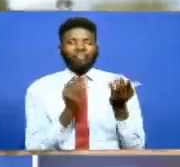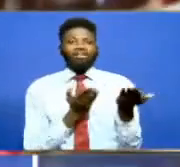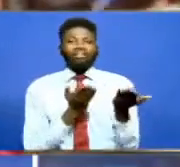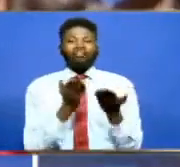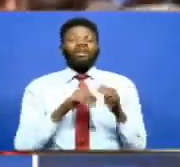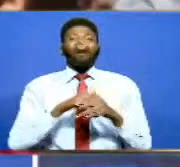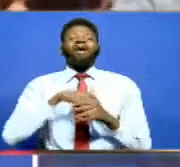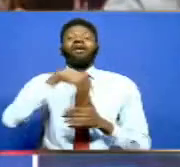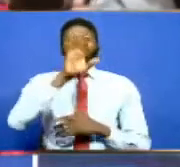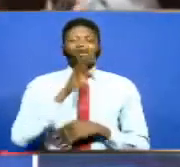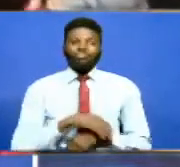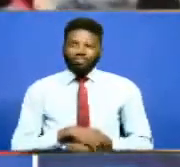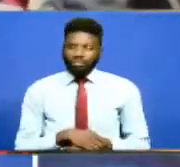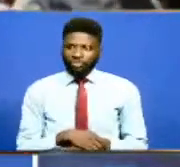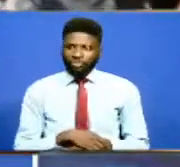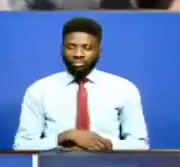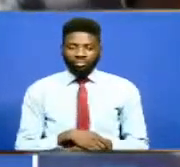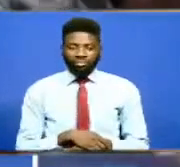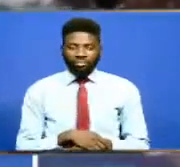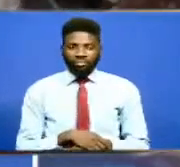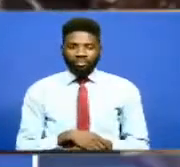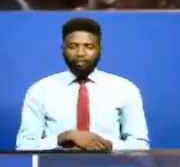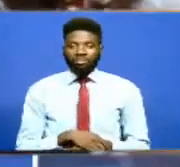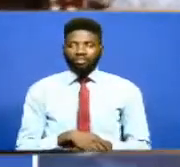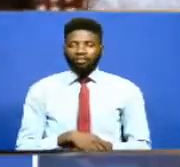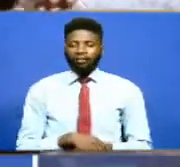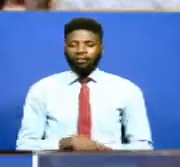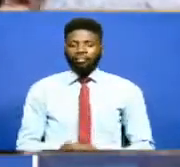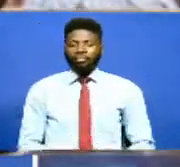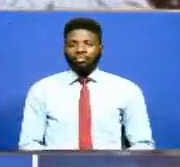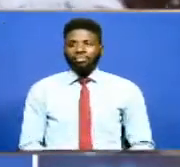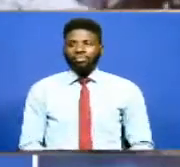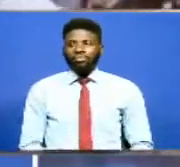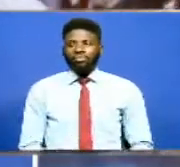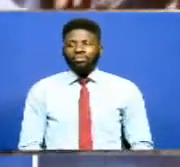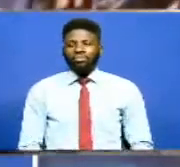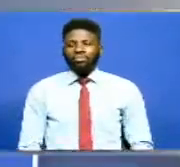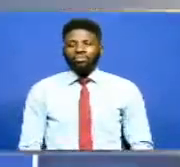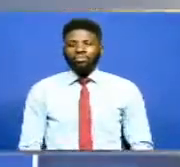air. Reporting for Channel One News, I'm Jackie Wamiru.